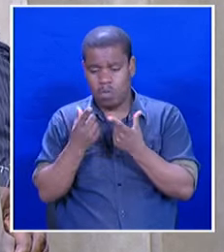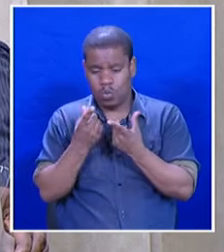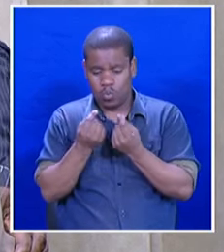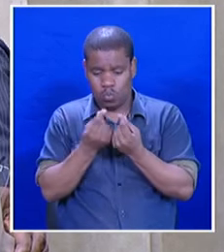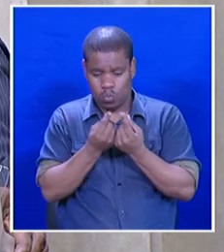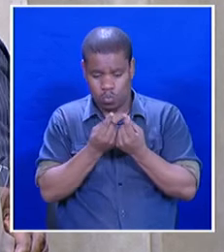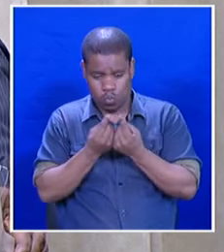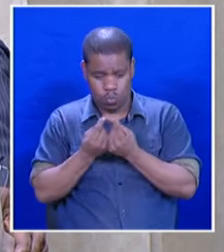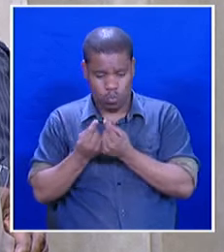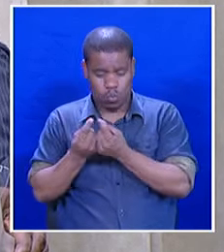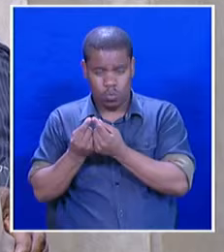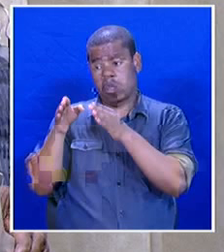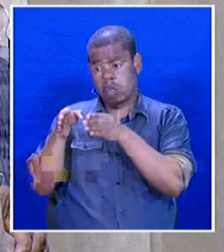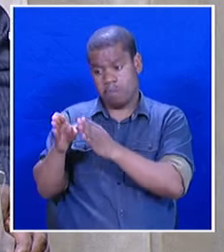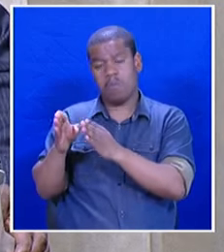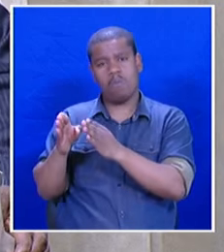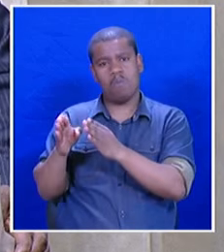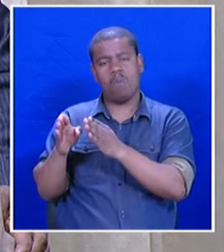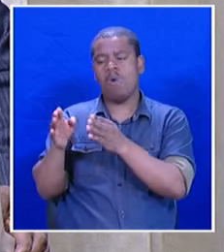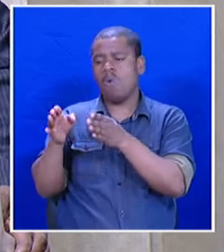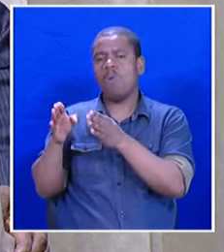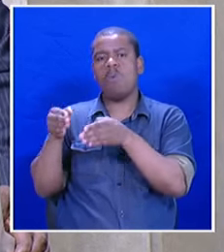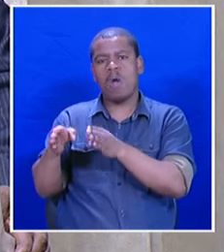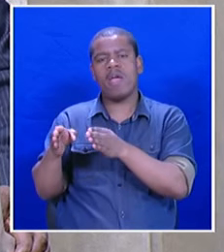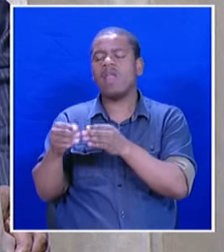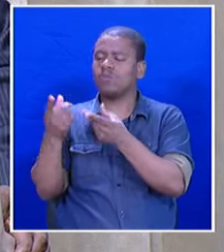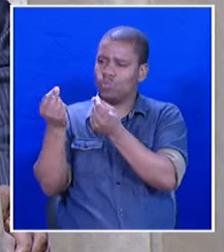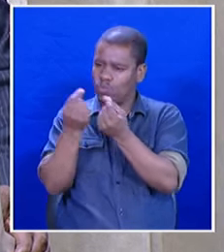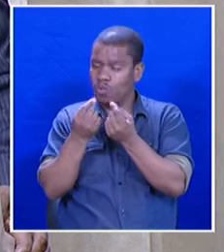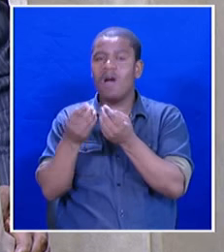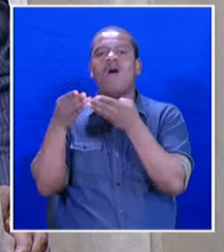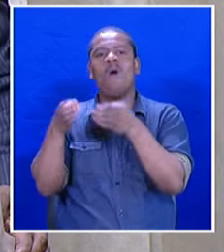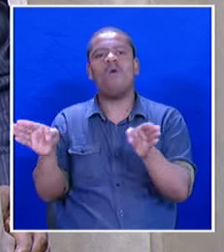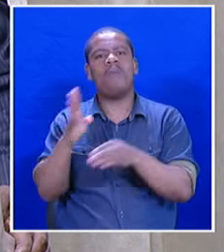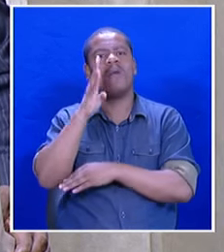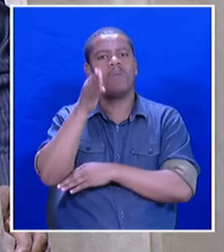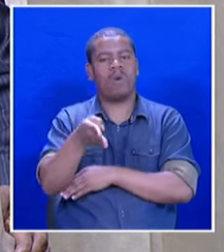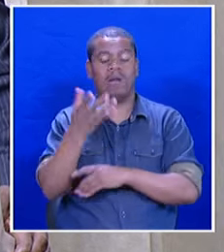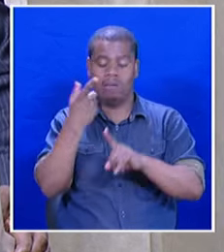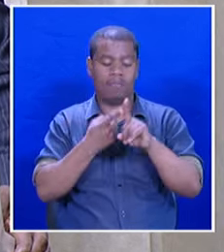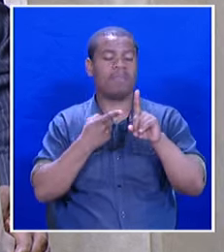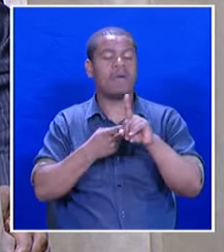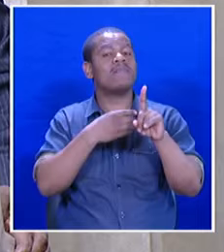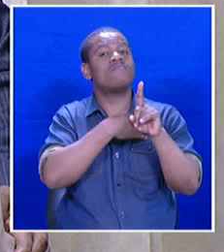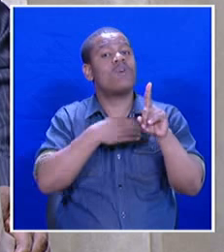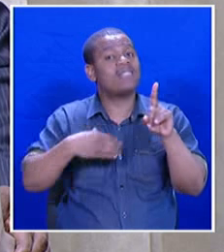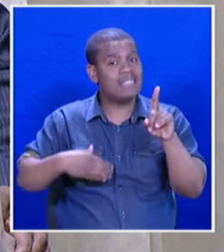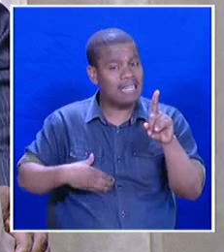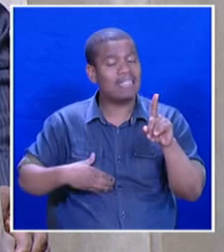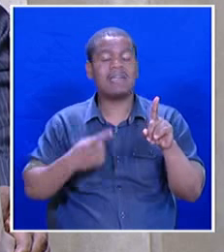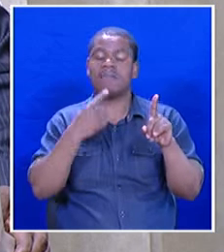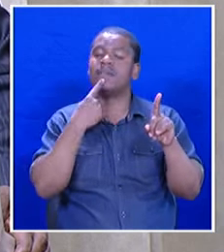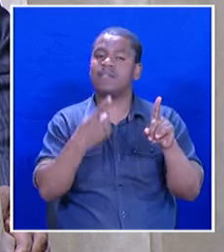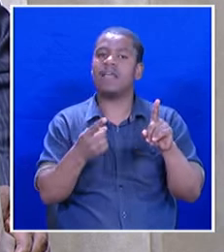and transparent manner. That is what our president said. And I think